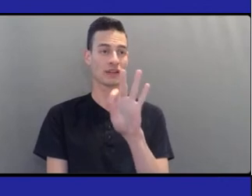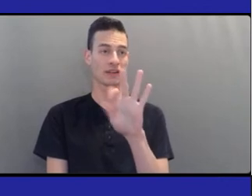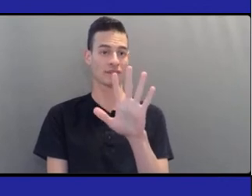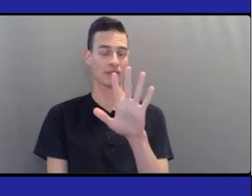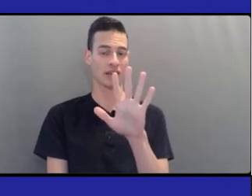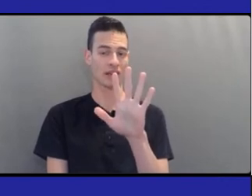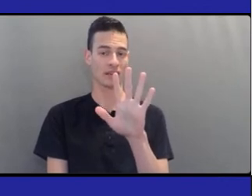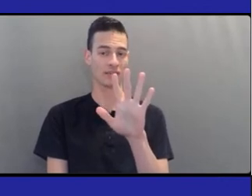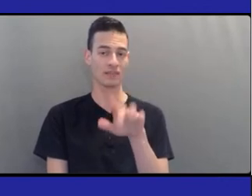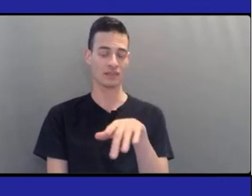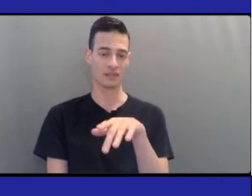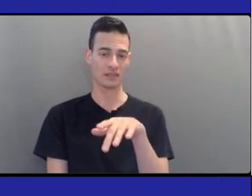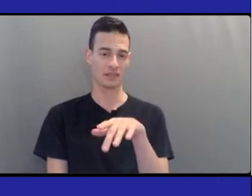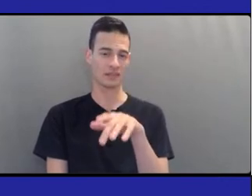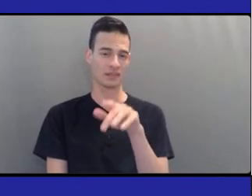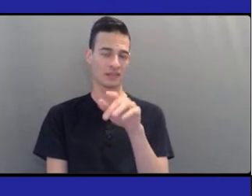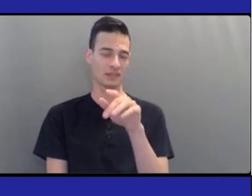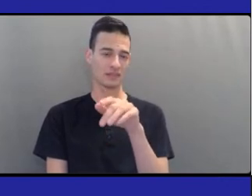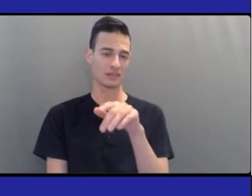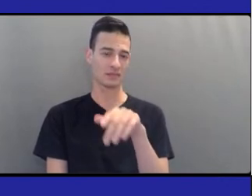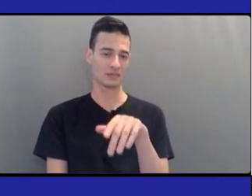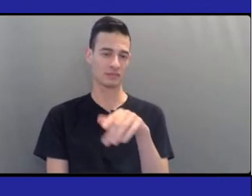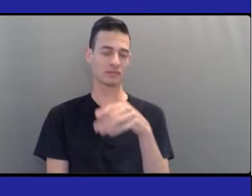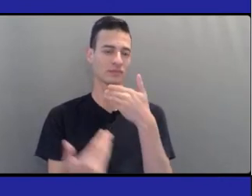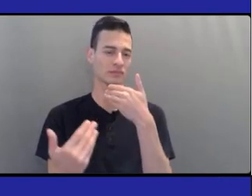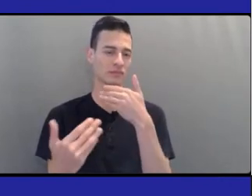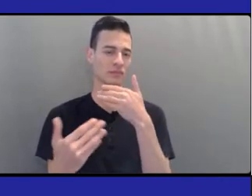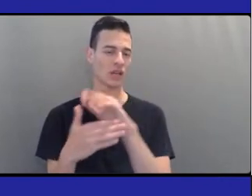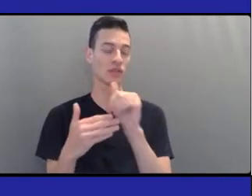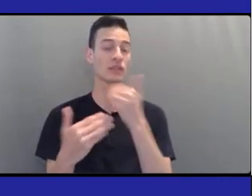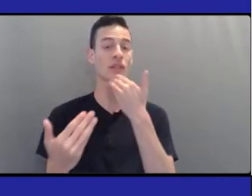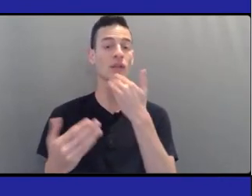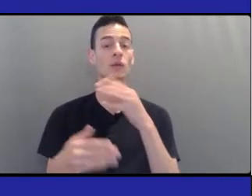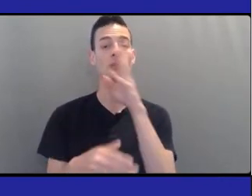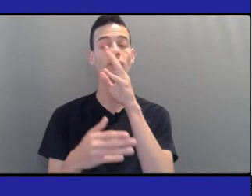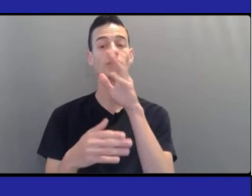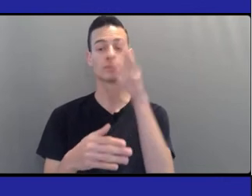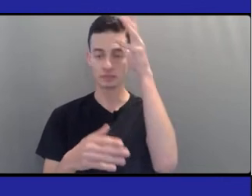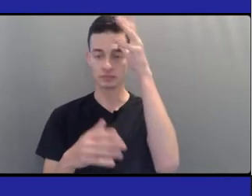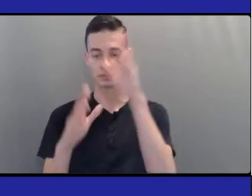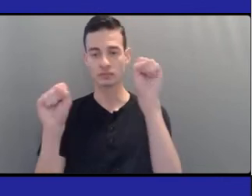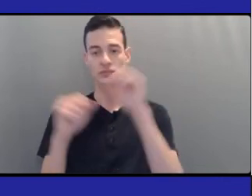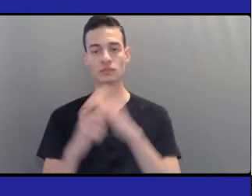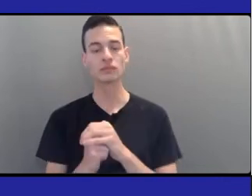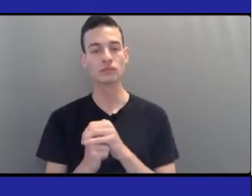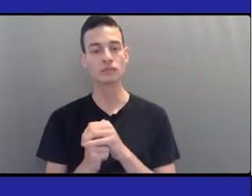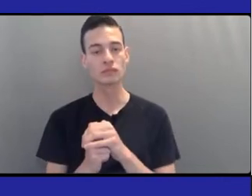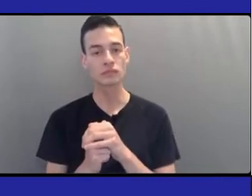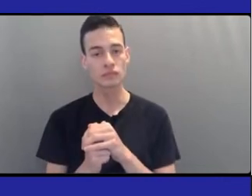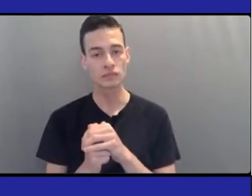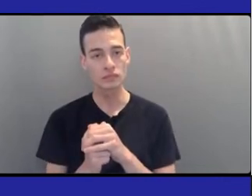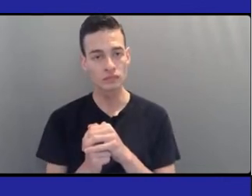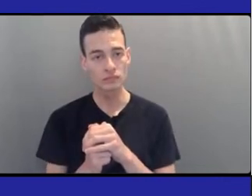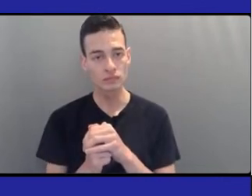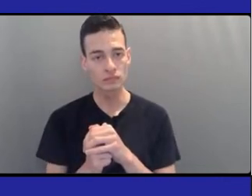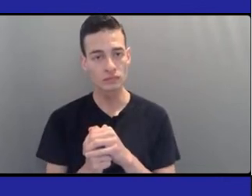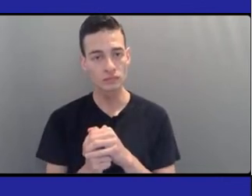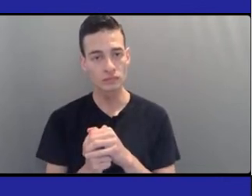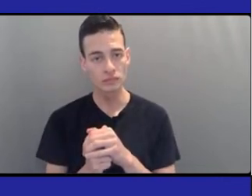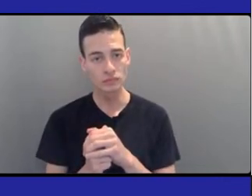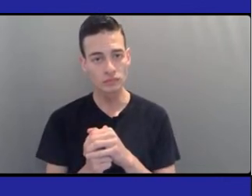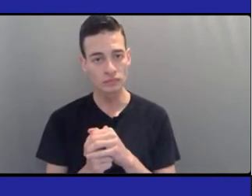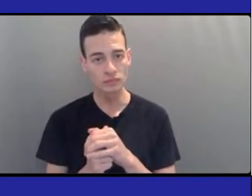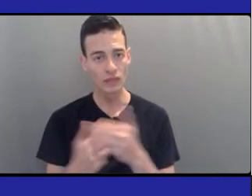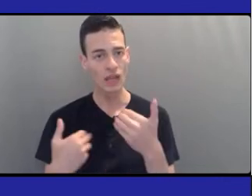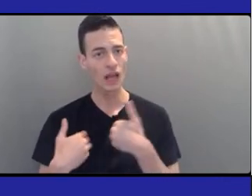$115,195,752. Thank you, Mr. President. Thank you so much. So we have several resolutions to consider, so which is going to be